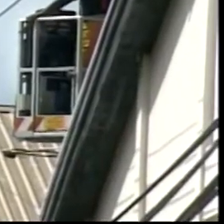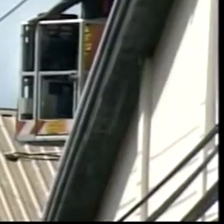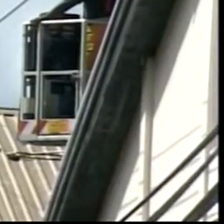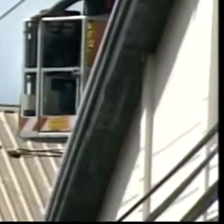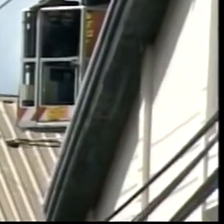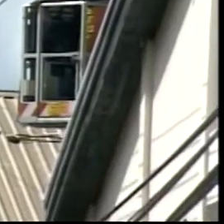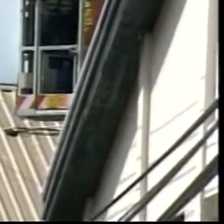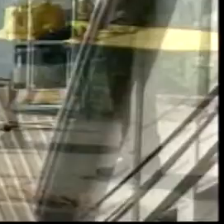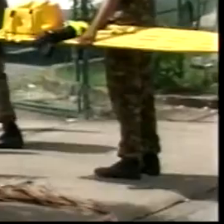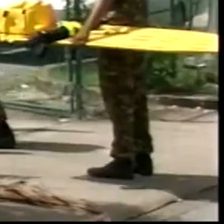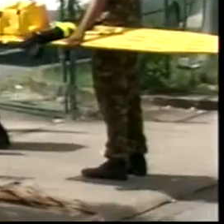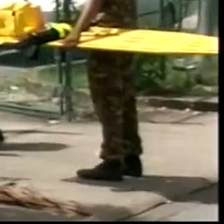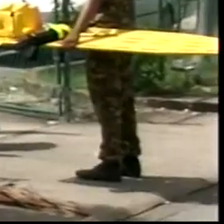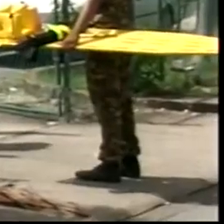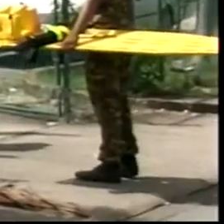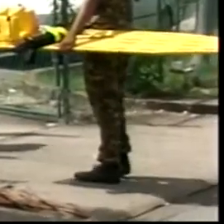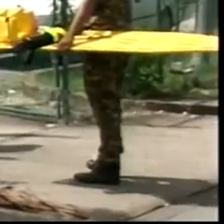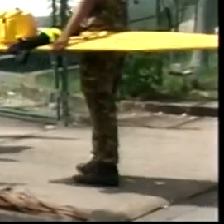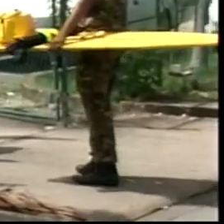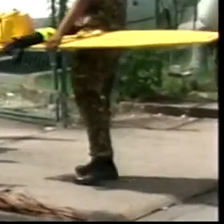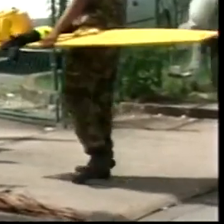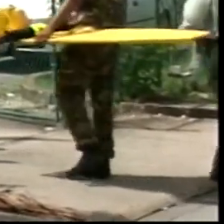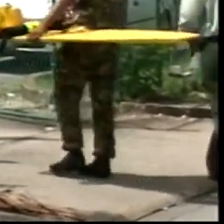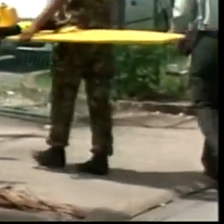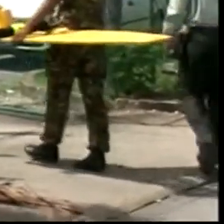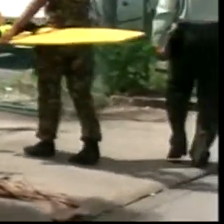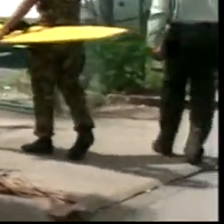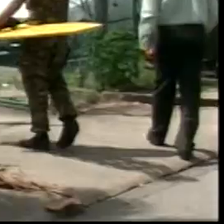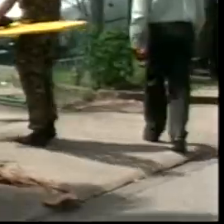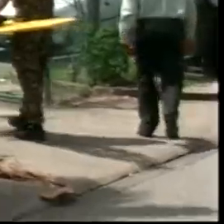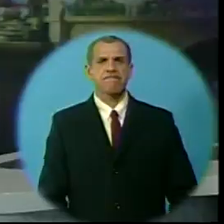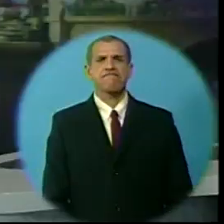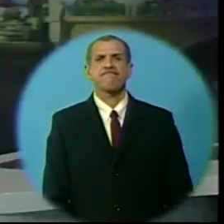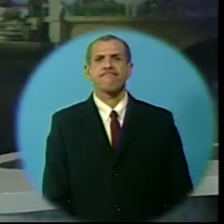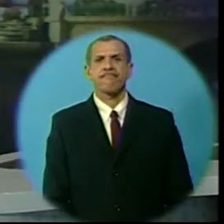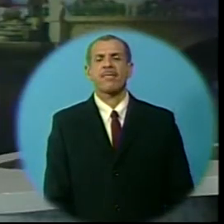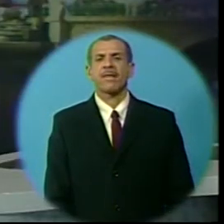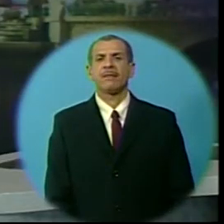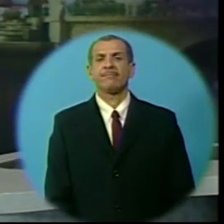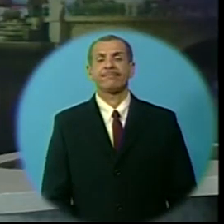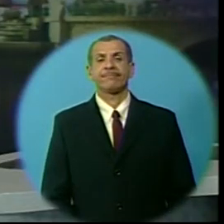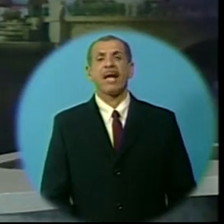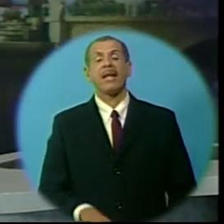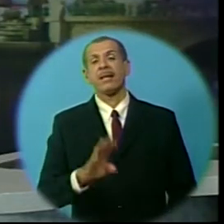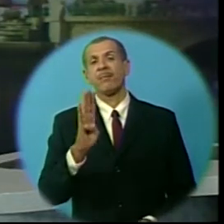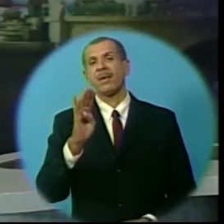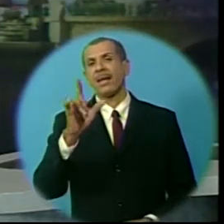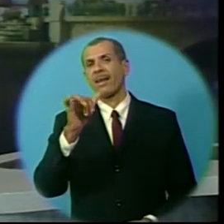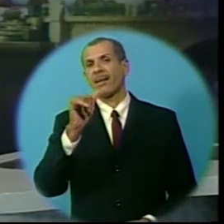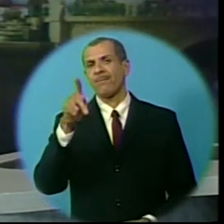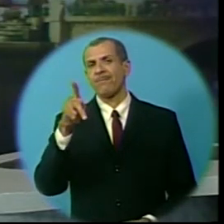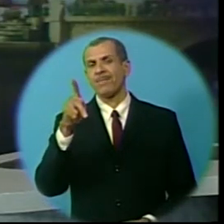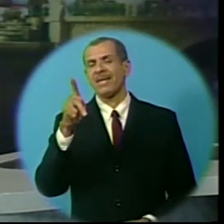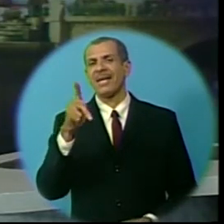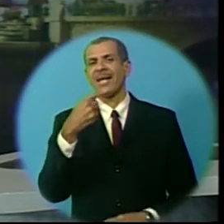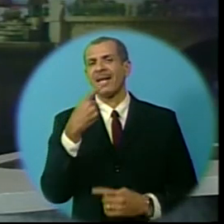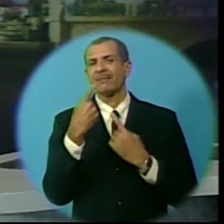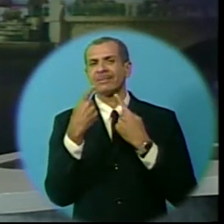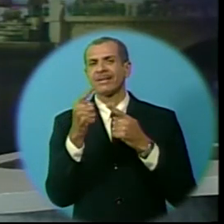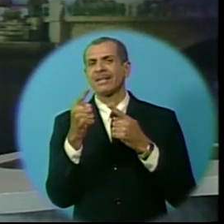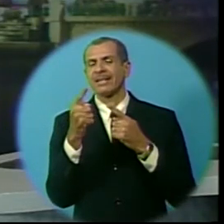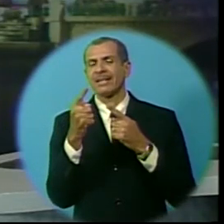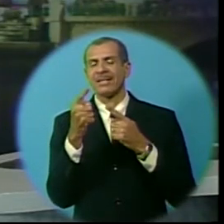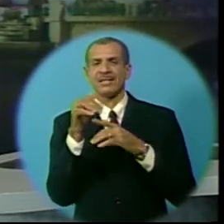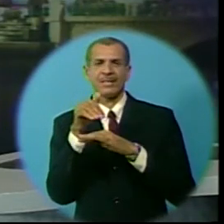building just before 5. Dale Ford for CBC News. Well, the Barbados Light and Power Company issued a statement